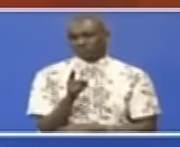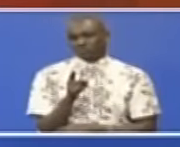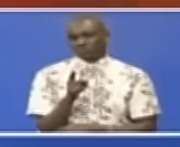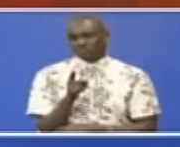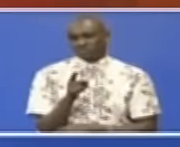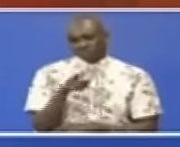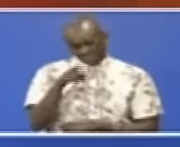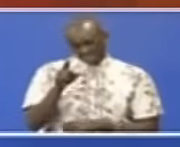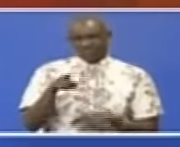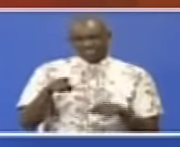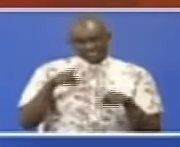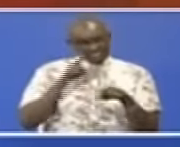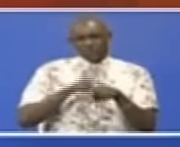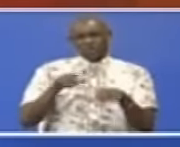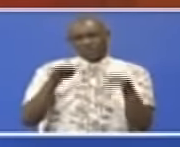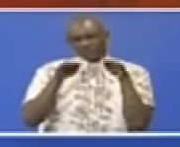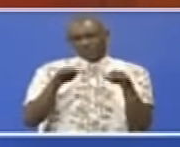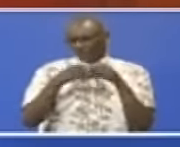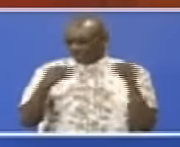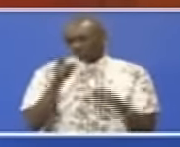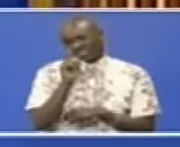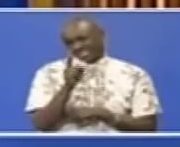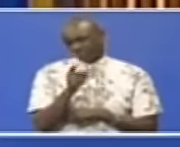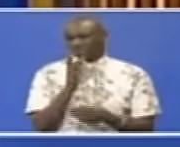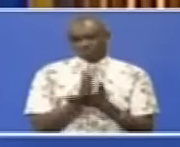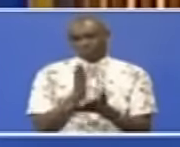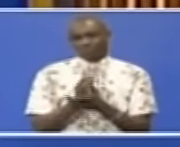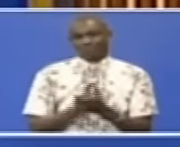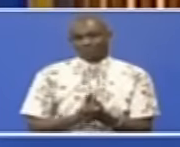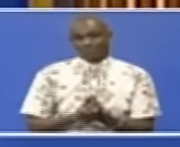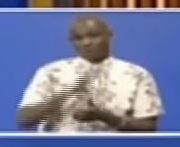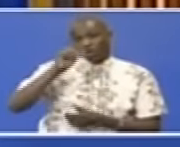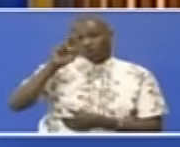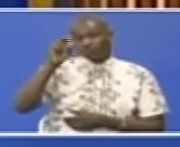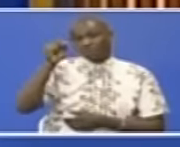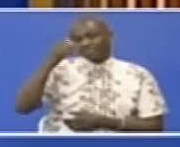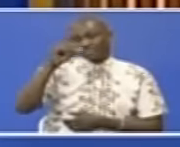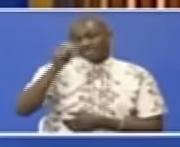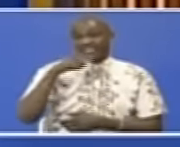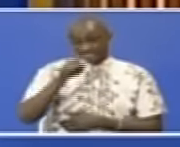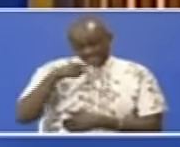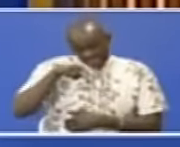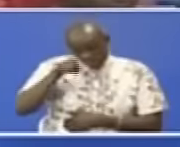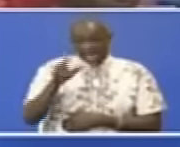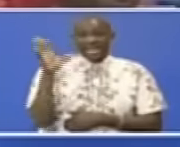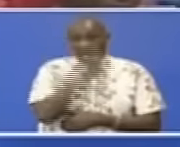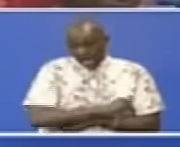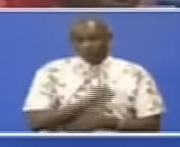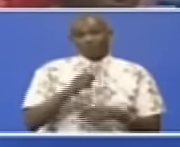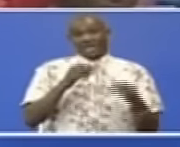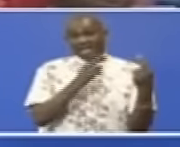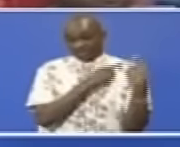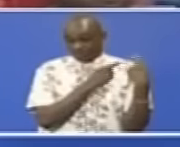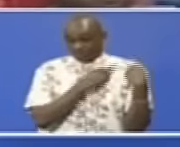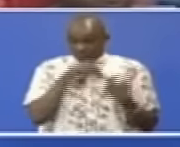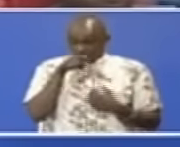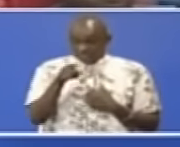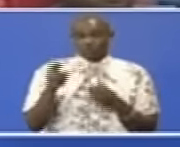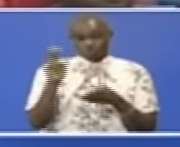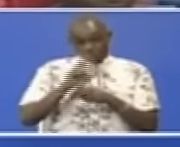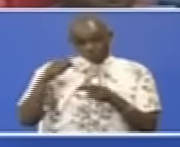befitting this kind of awaiting allegation. Musila said the allegation of lack of accountability for the management and use of county